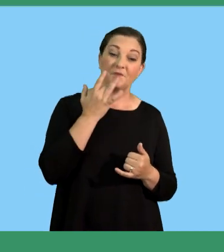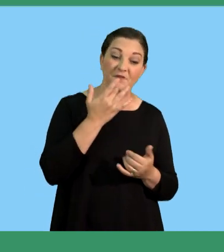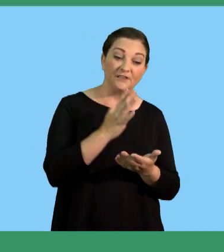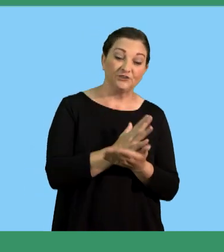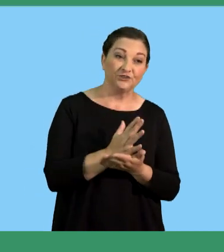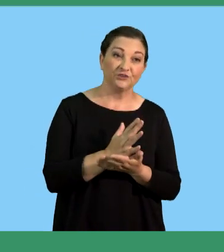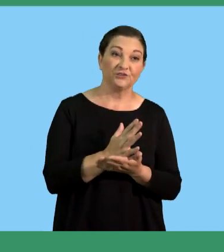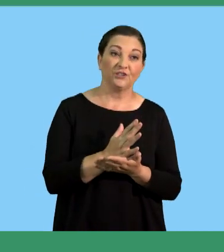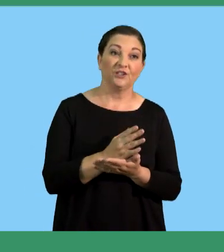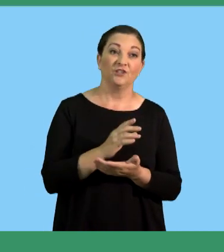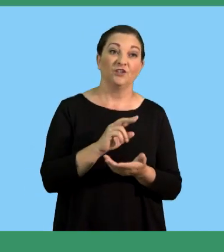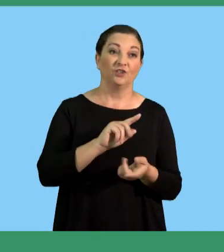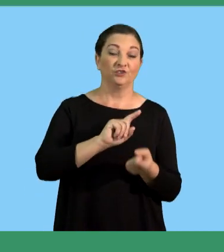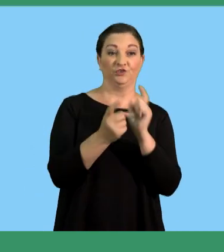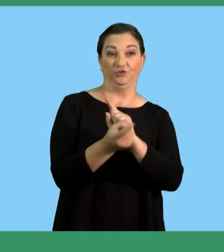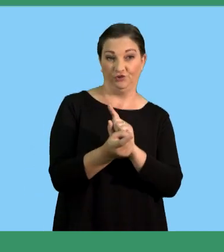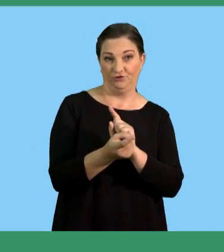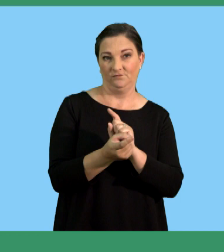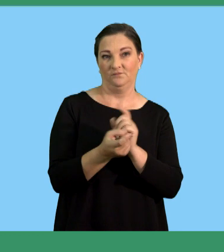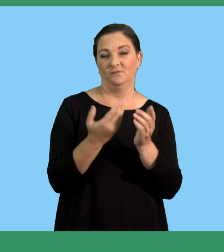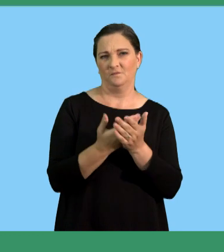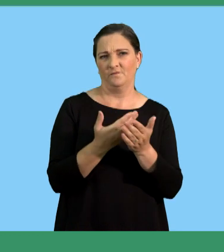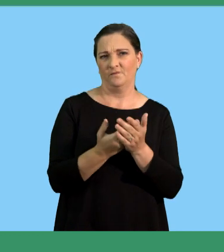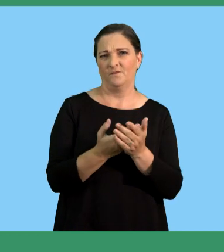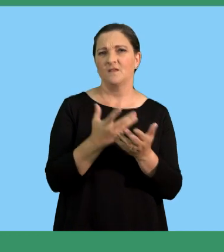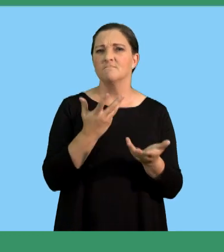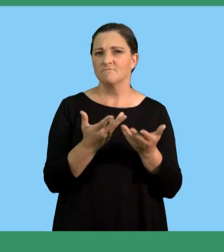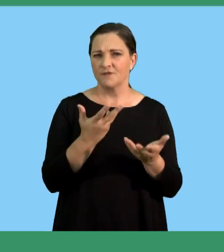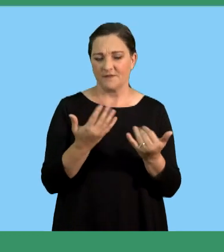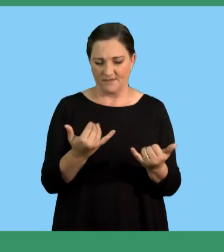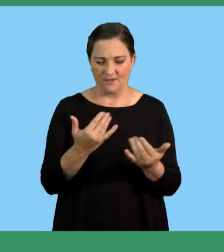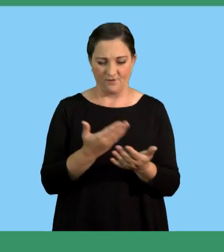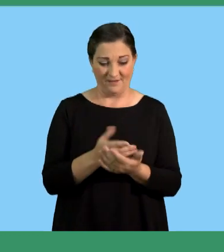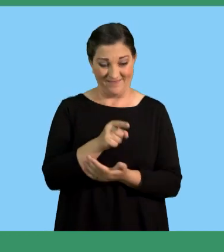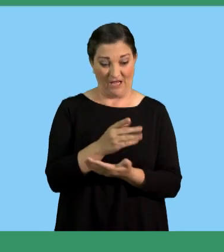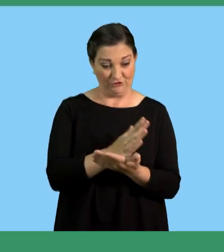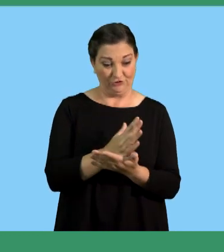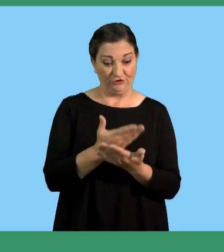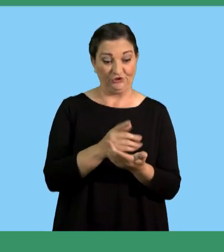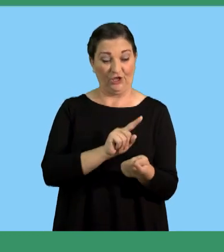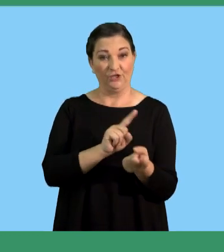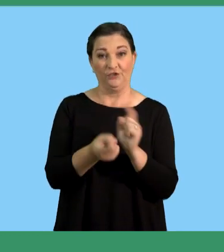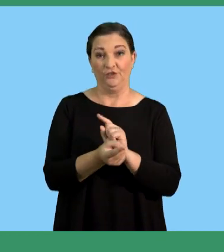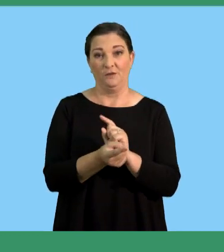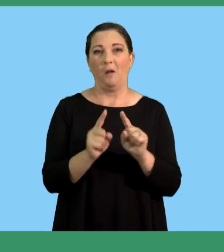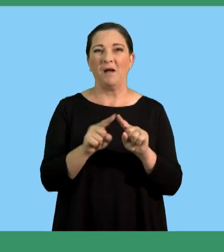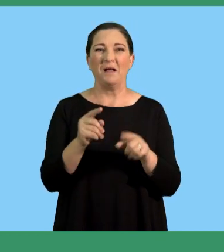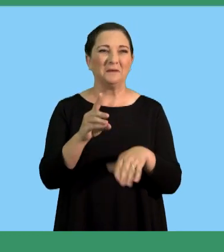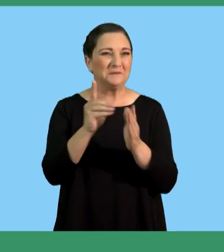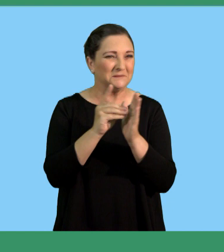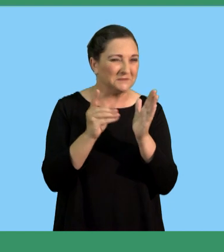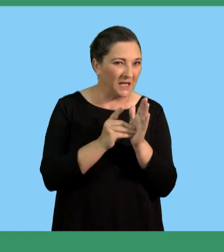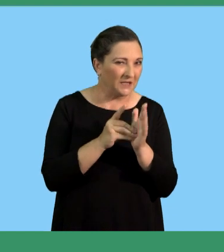talking about here? These are shares or preference shares that can be converted into a predetermined number of ordinary shares on a